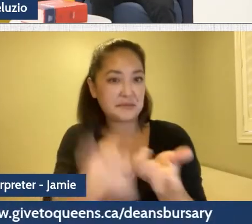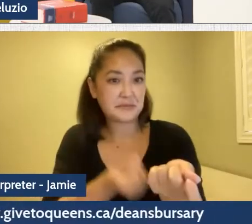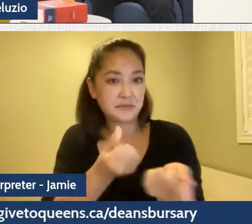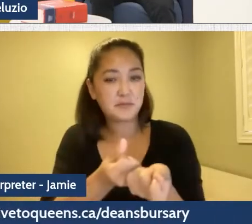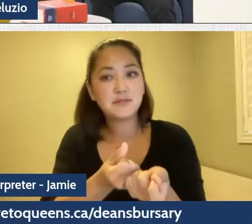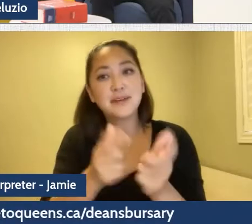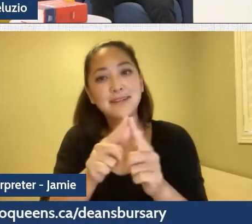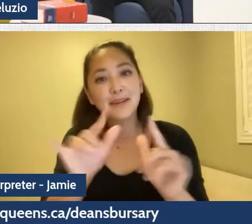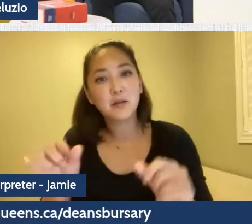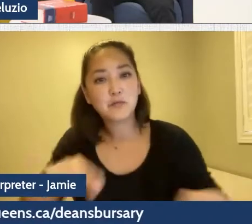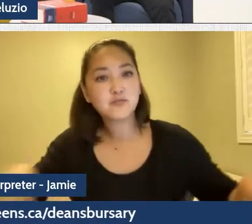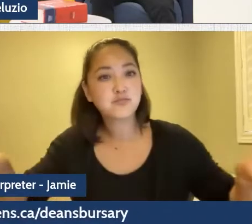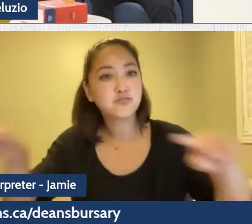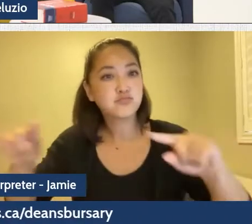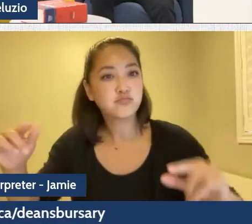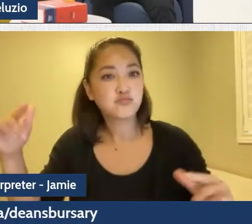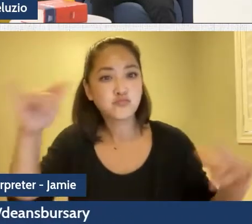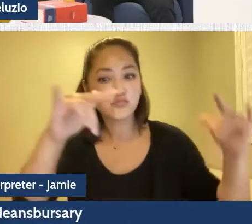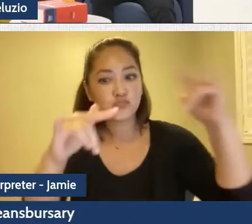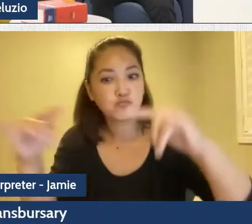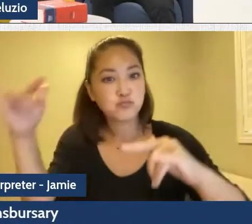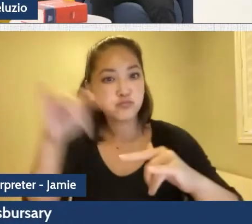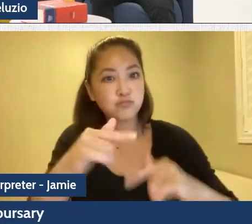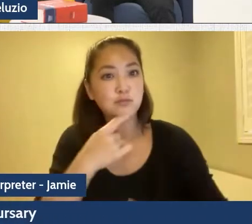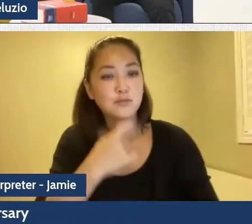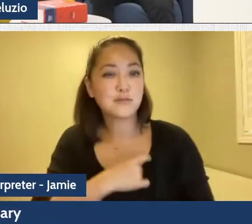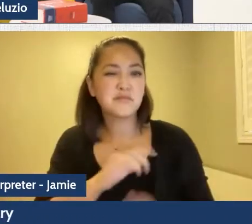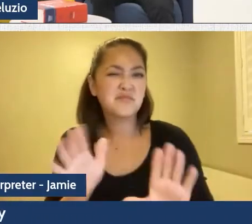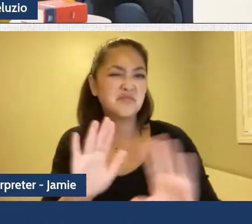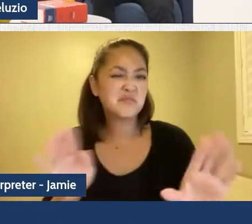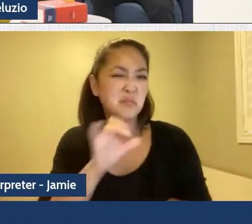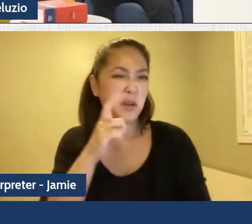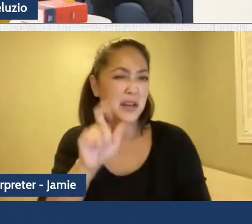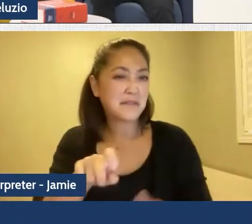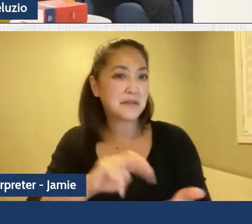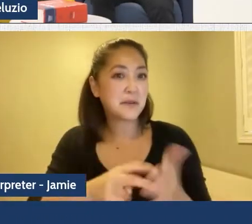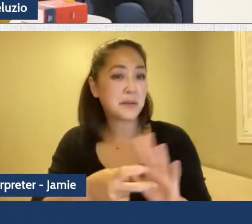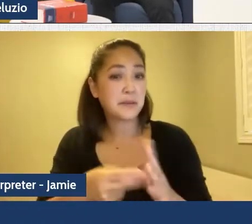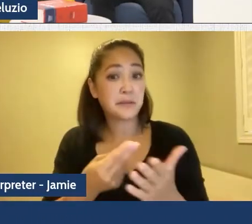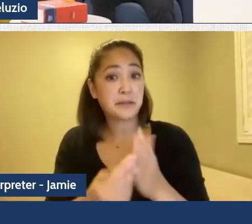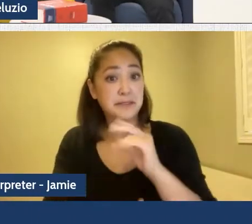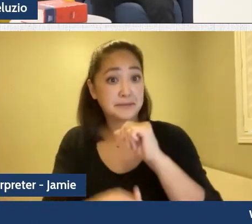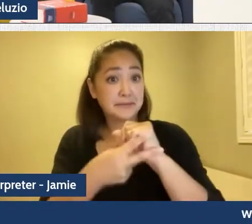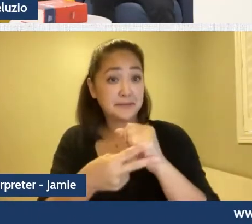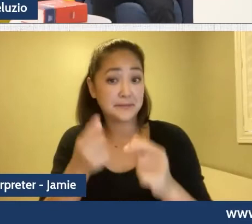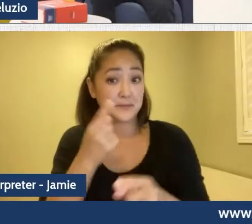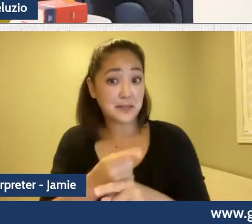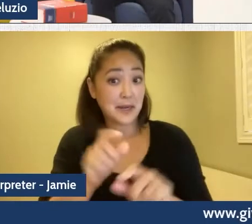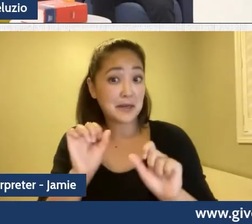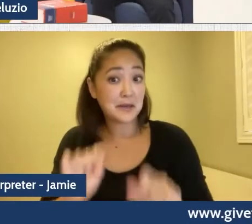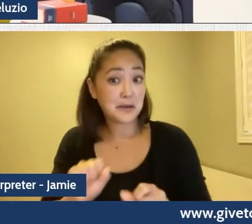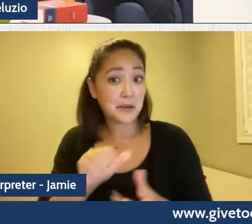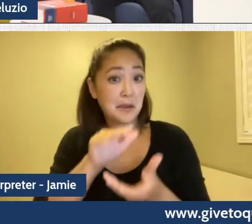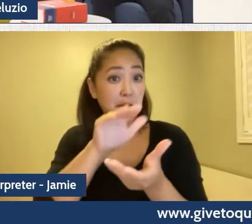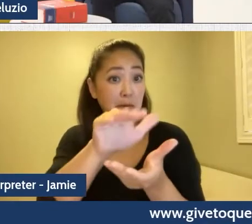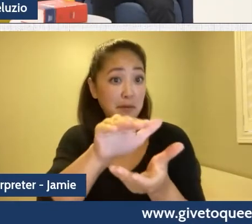we saved by not having to travel to Kingston this year. I love that last